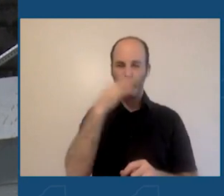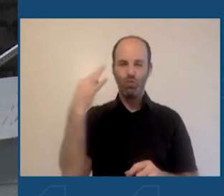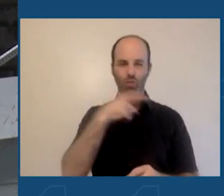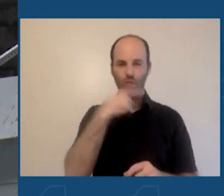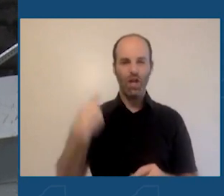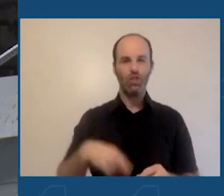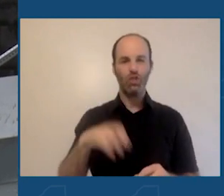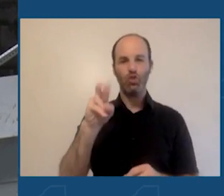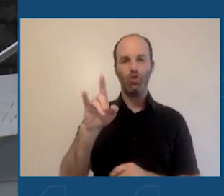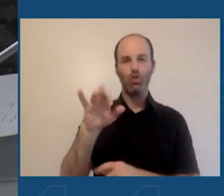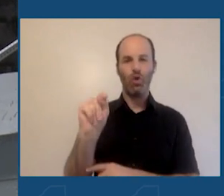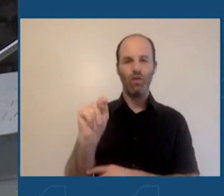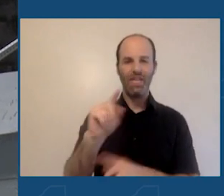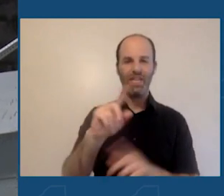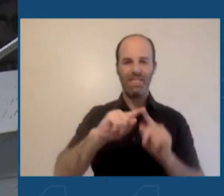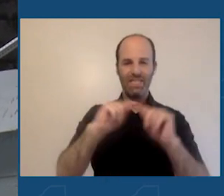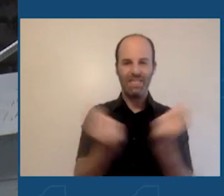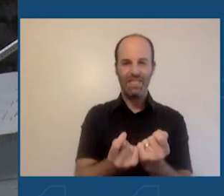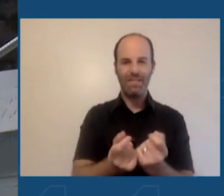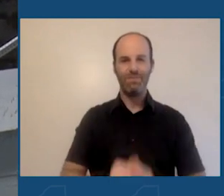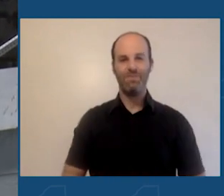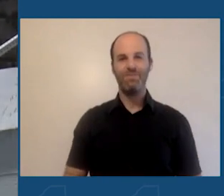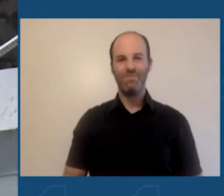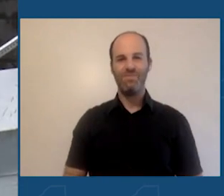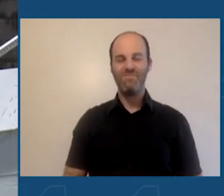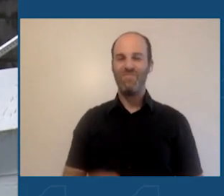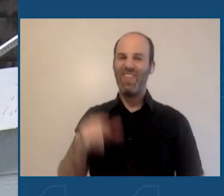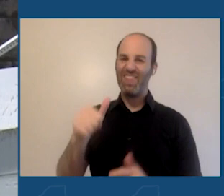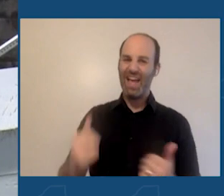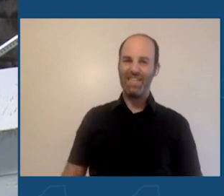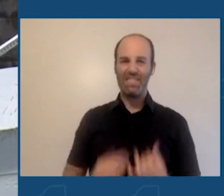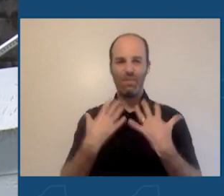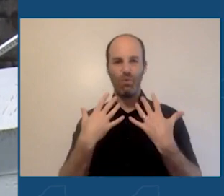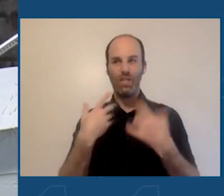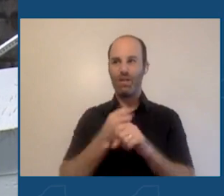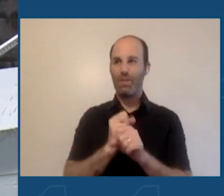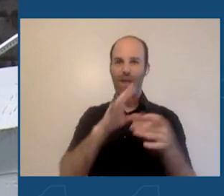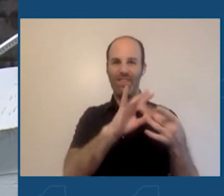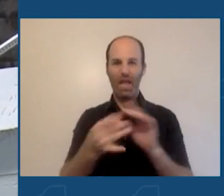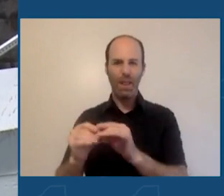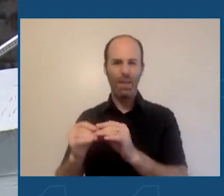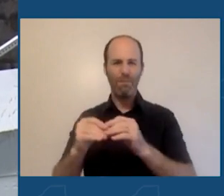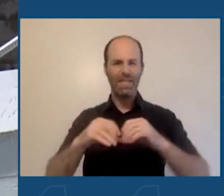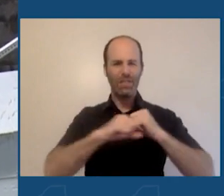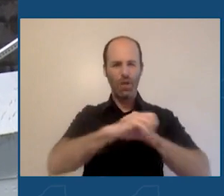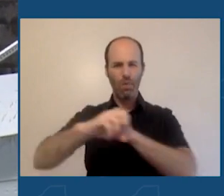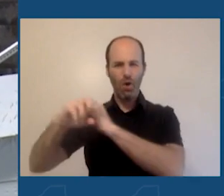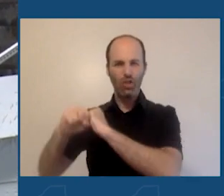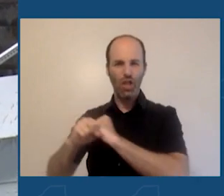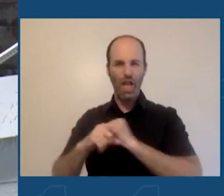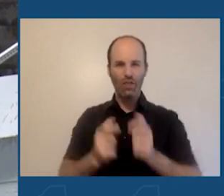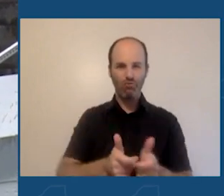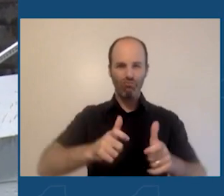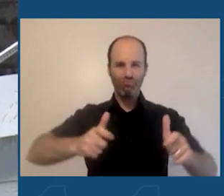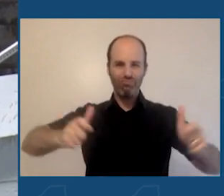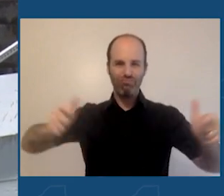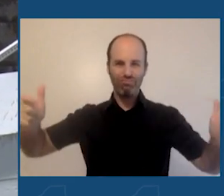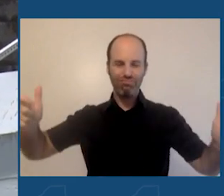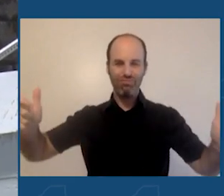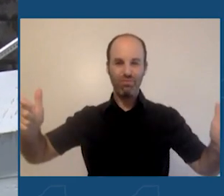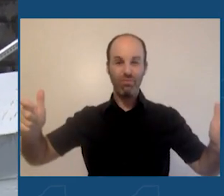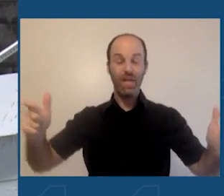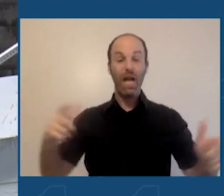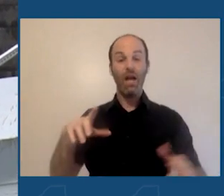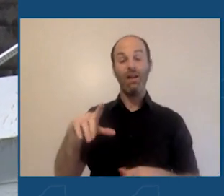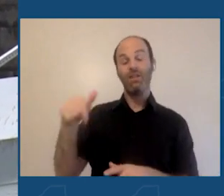This inspiration allowed the Olympics to become commercialized and grow. But Lake Placid, with Whiteface